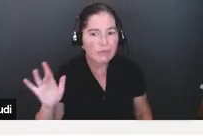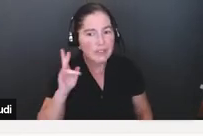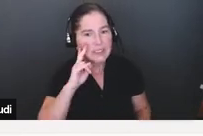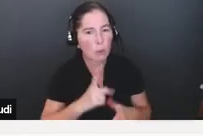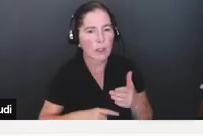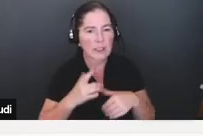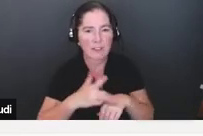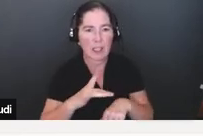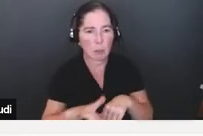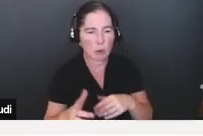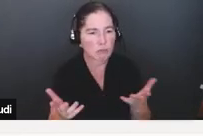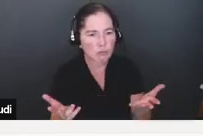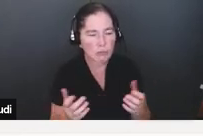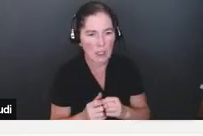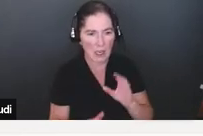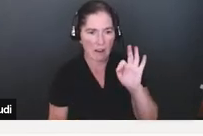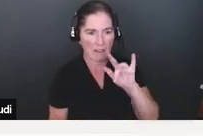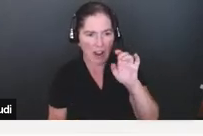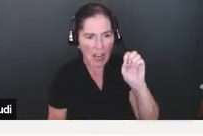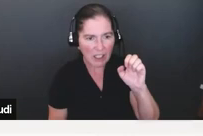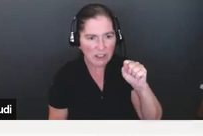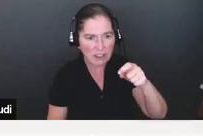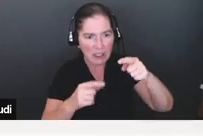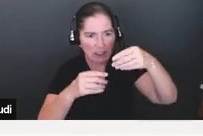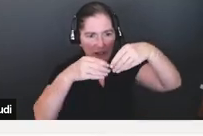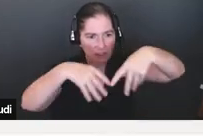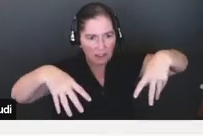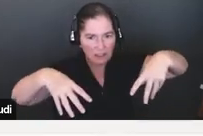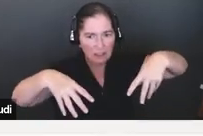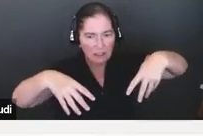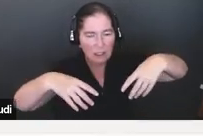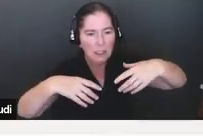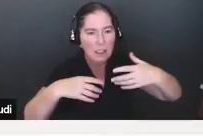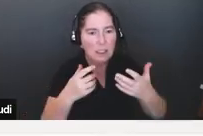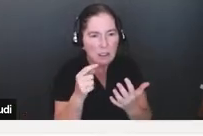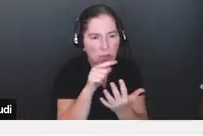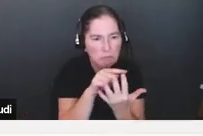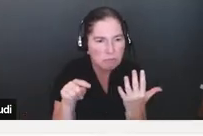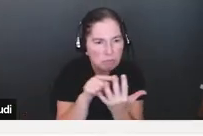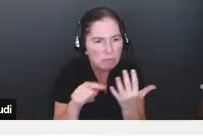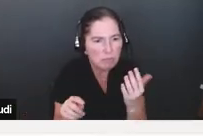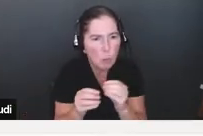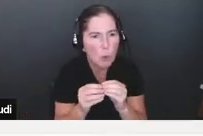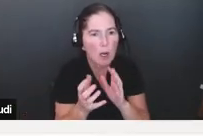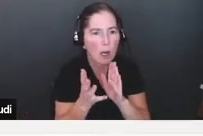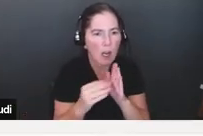available. So I noticed under files, it gave me a new submenu and there's a bunch of things here.